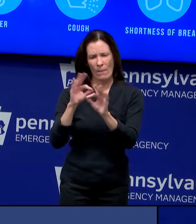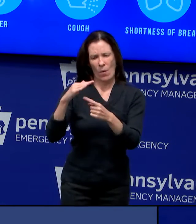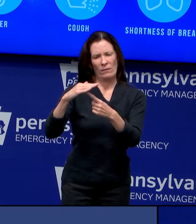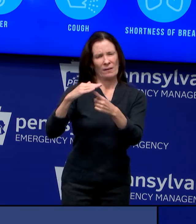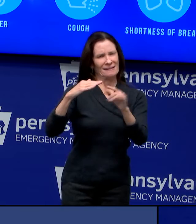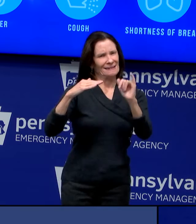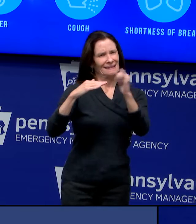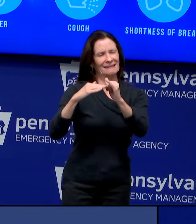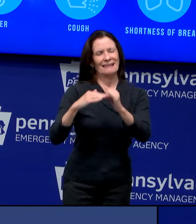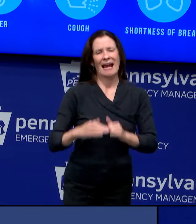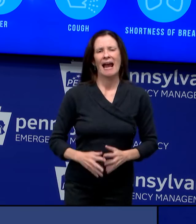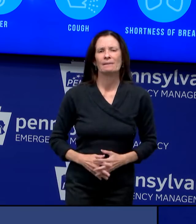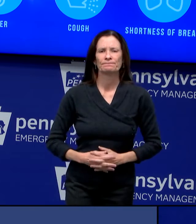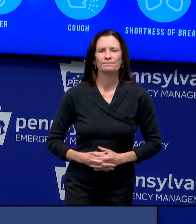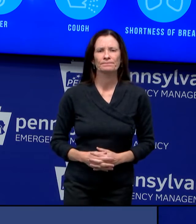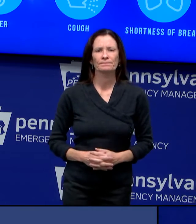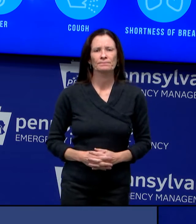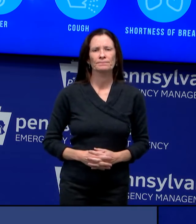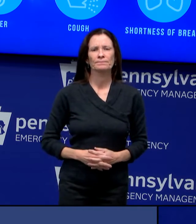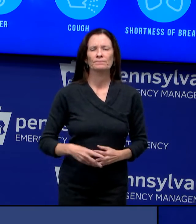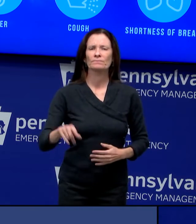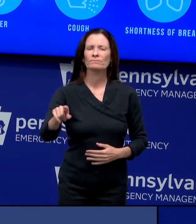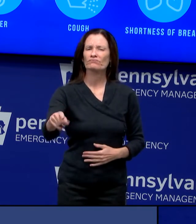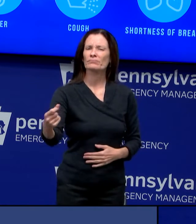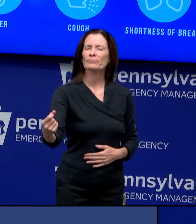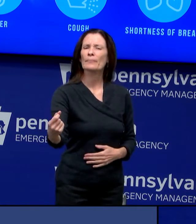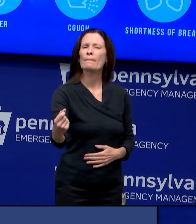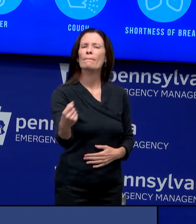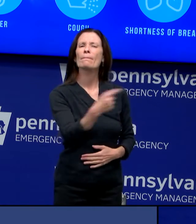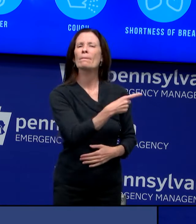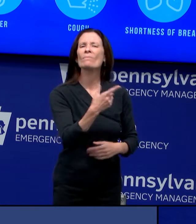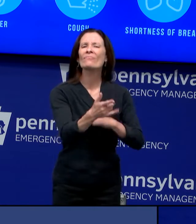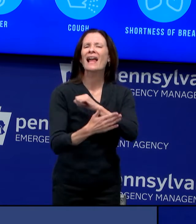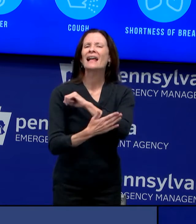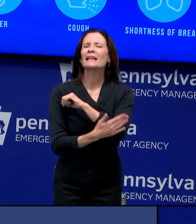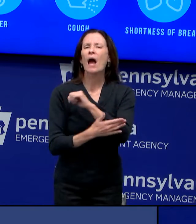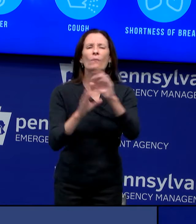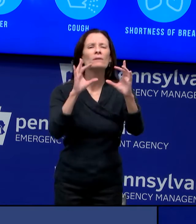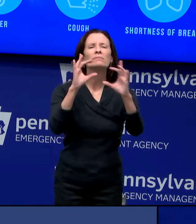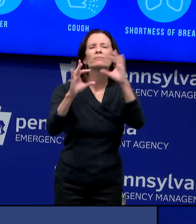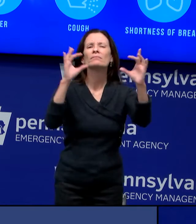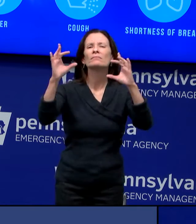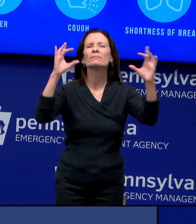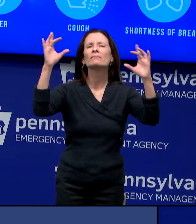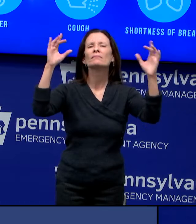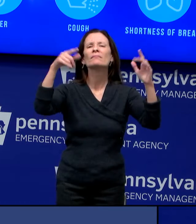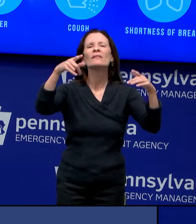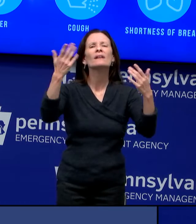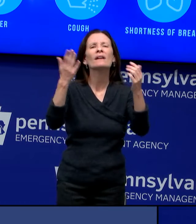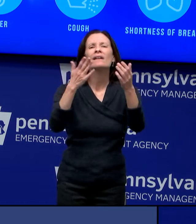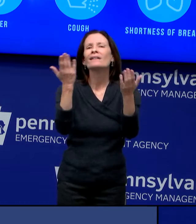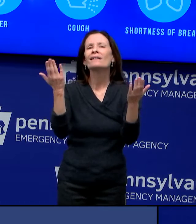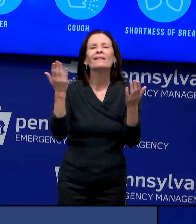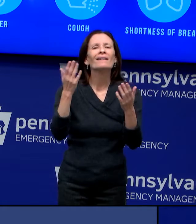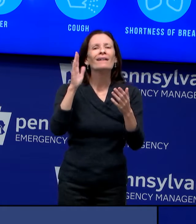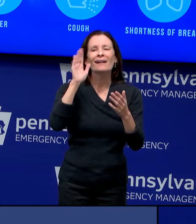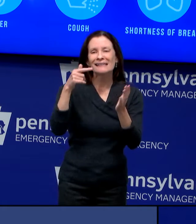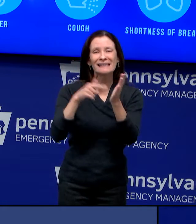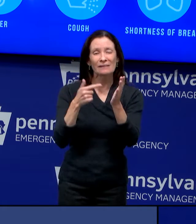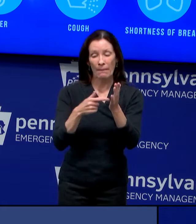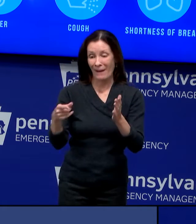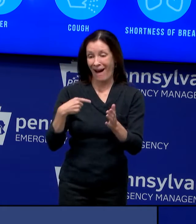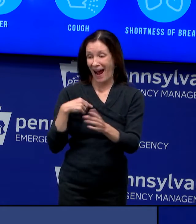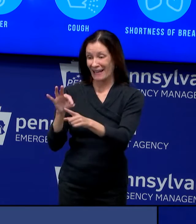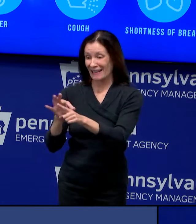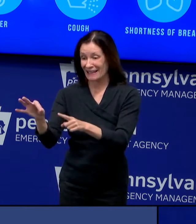don't have specific by county level. I don't have that information. From WFMZ, a viewer asks, since nursing